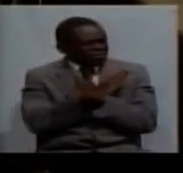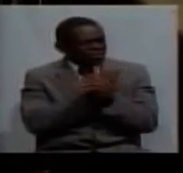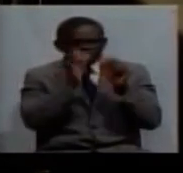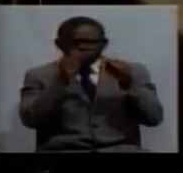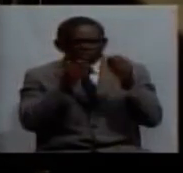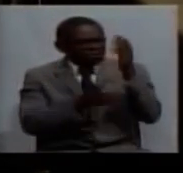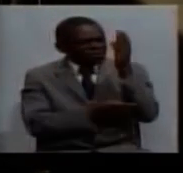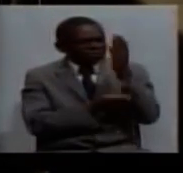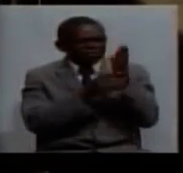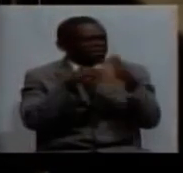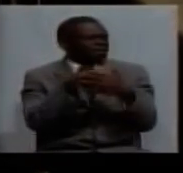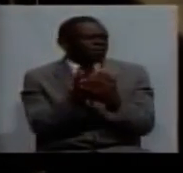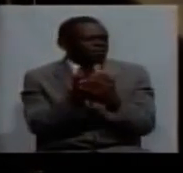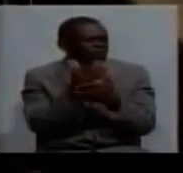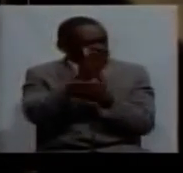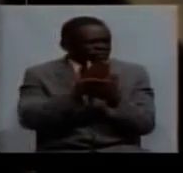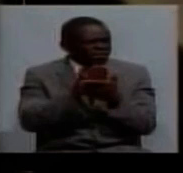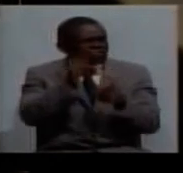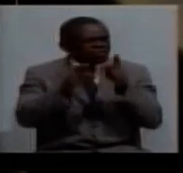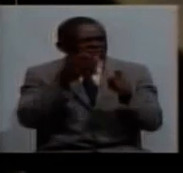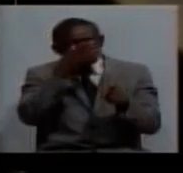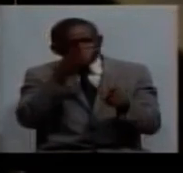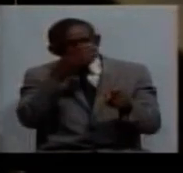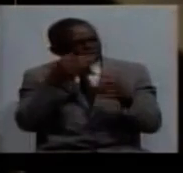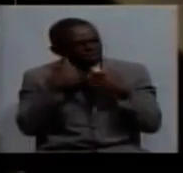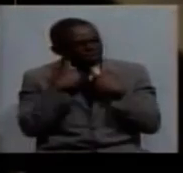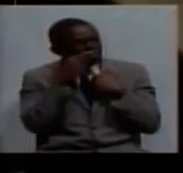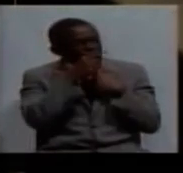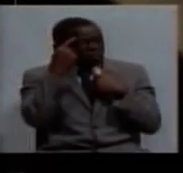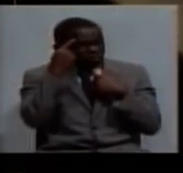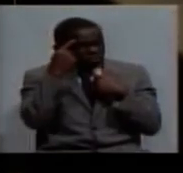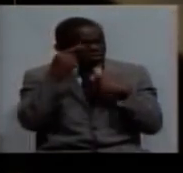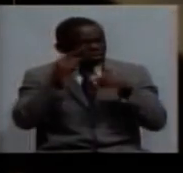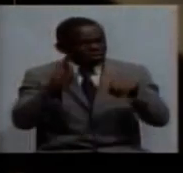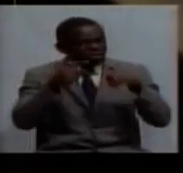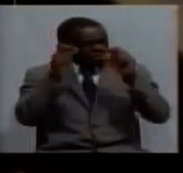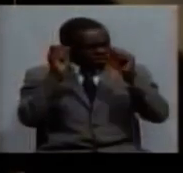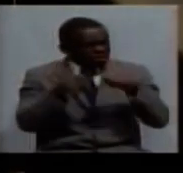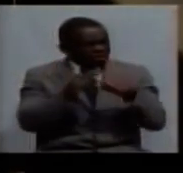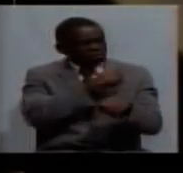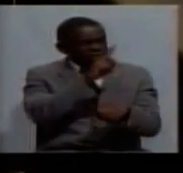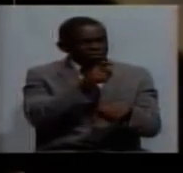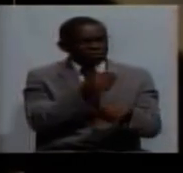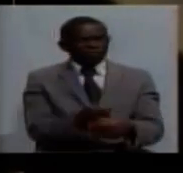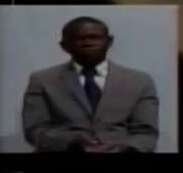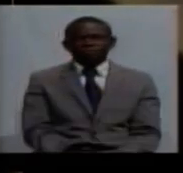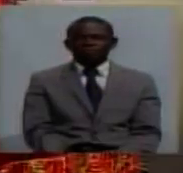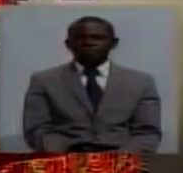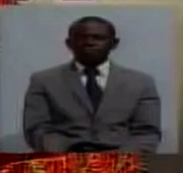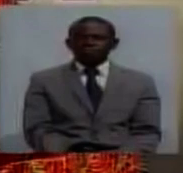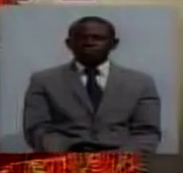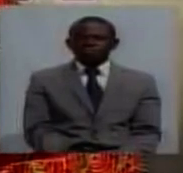rooted out? Does that pose a threat that perhaps what you think should happen might not? It does. And I think